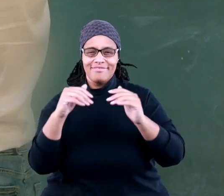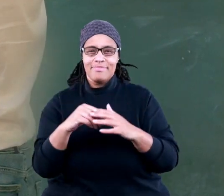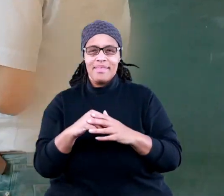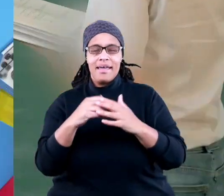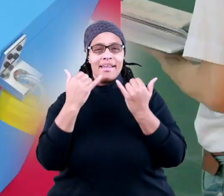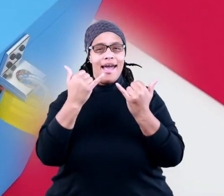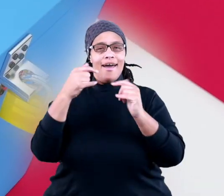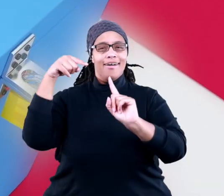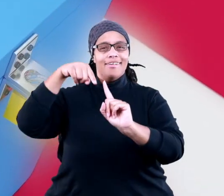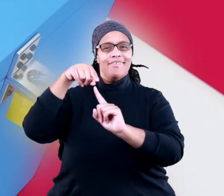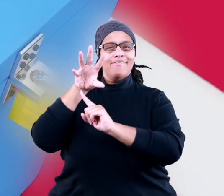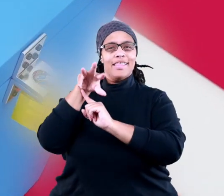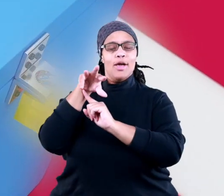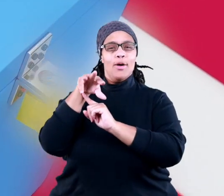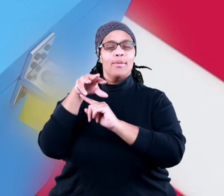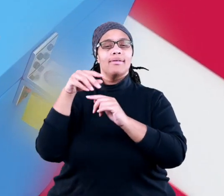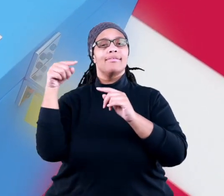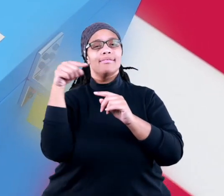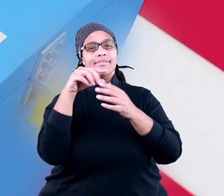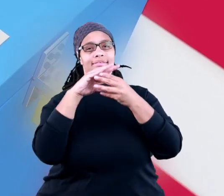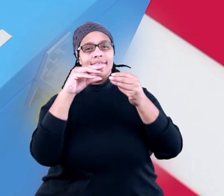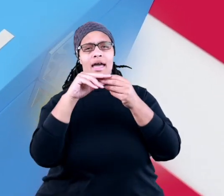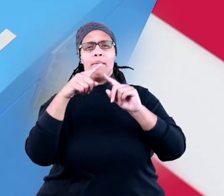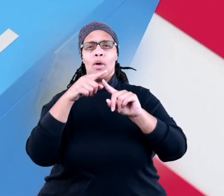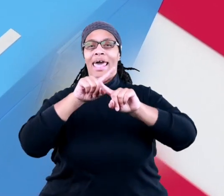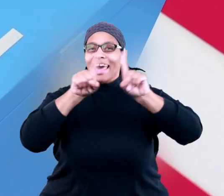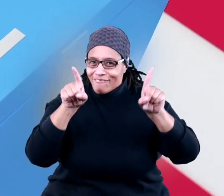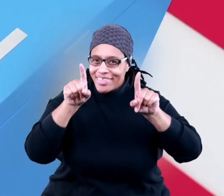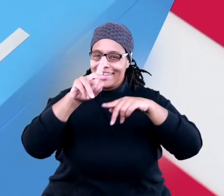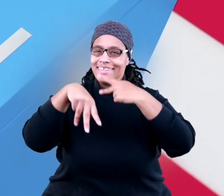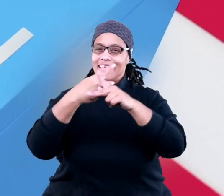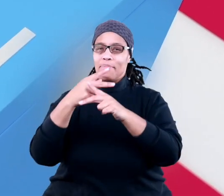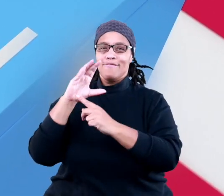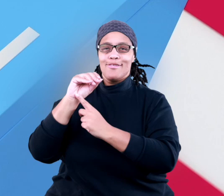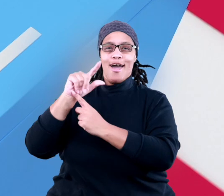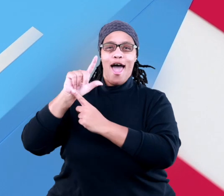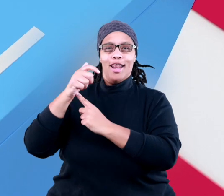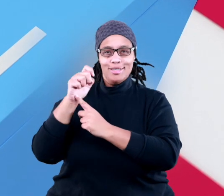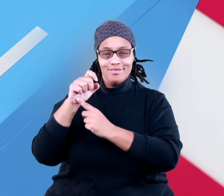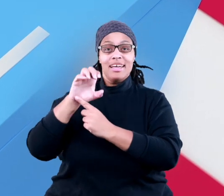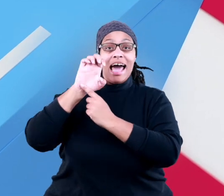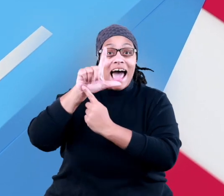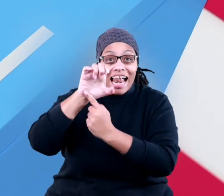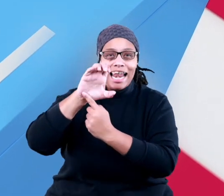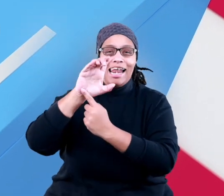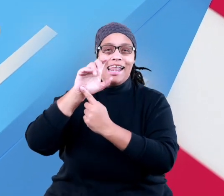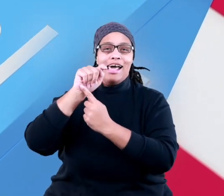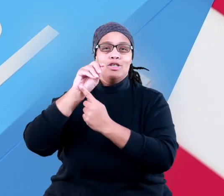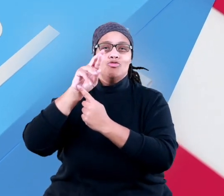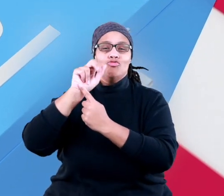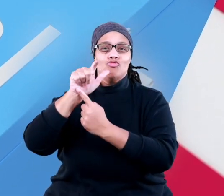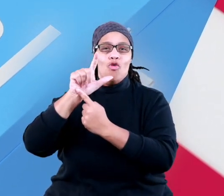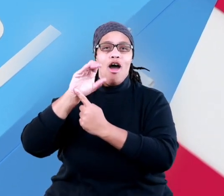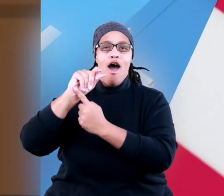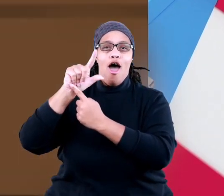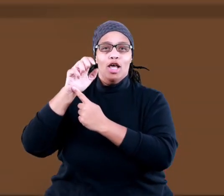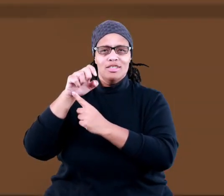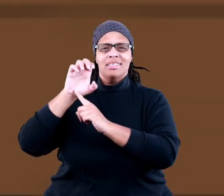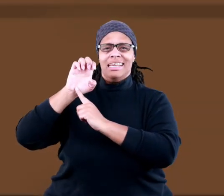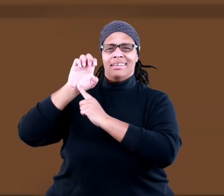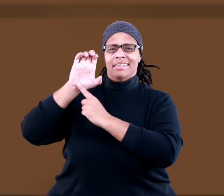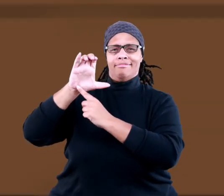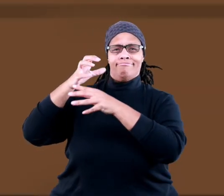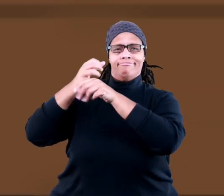advanced way. But in this video, we're going to be talking about a different type of college, the Electoral College.